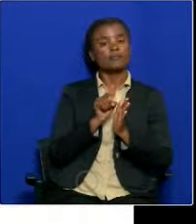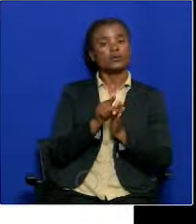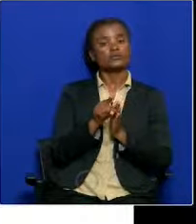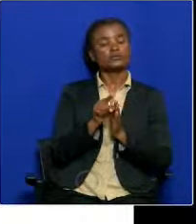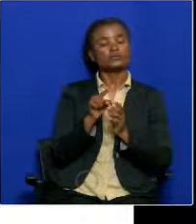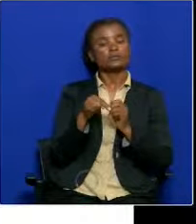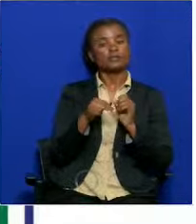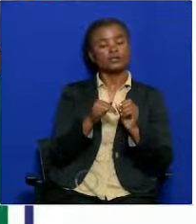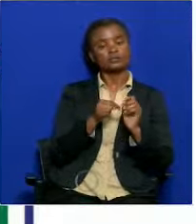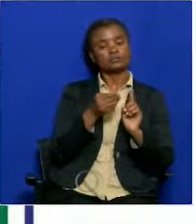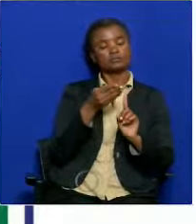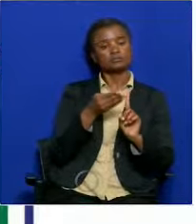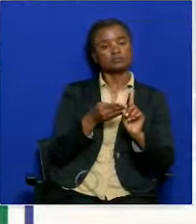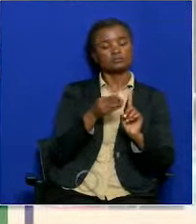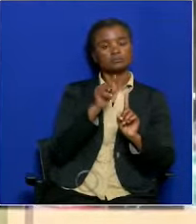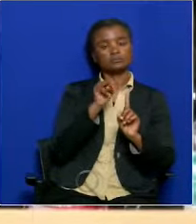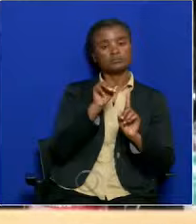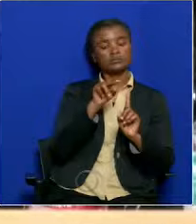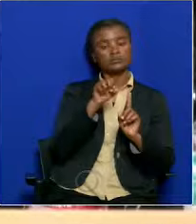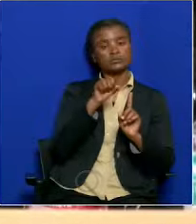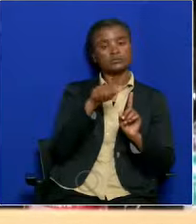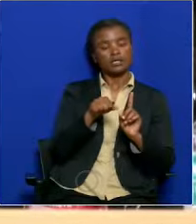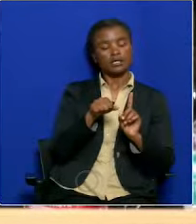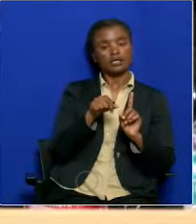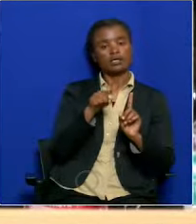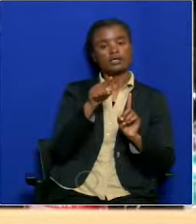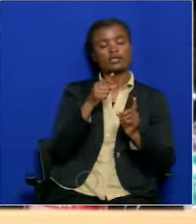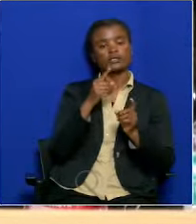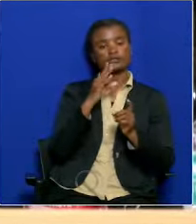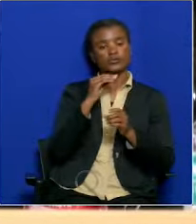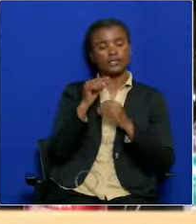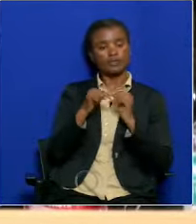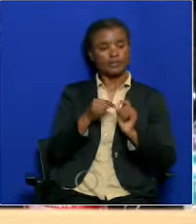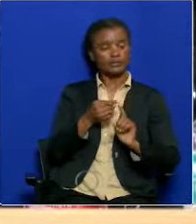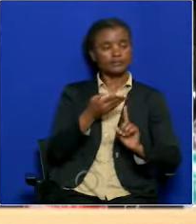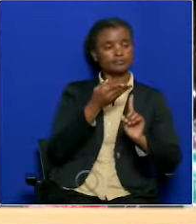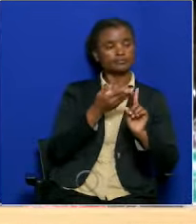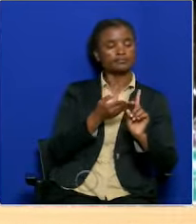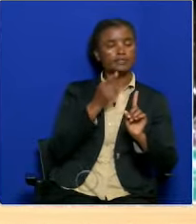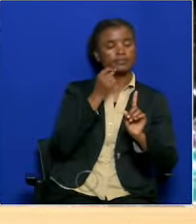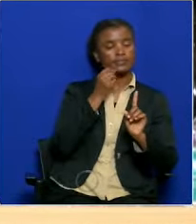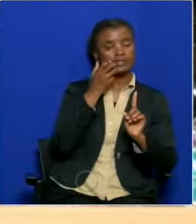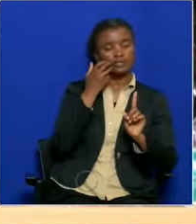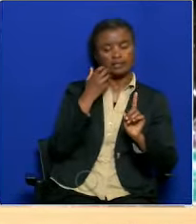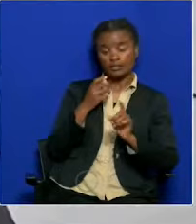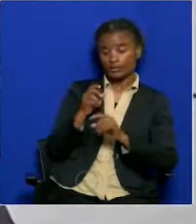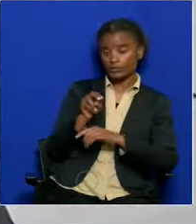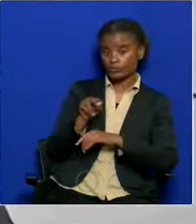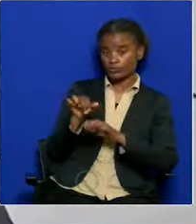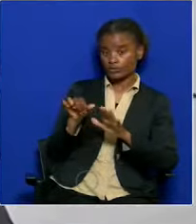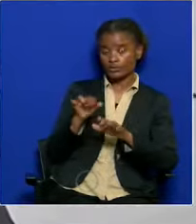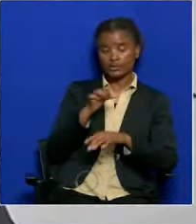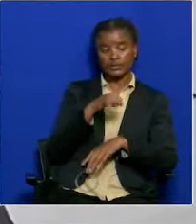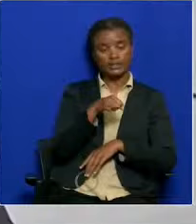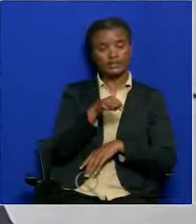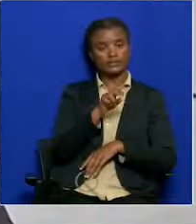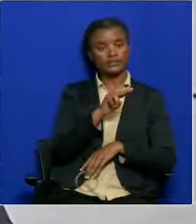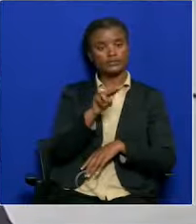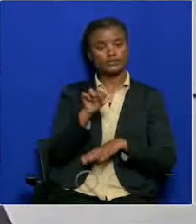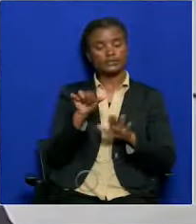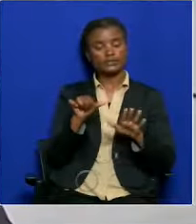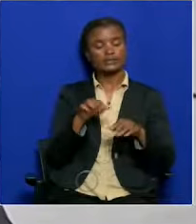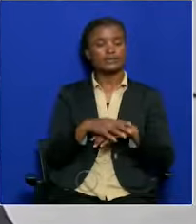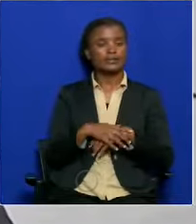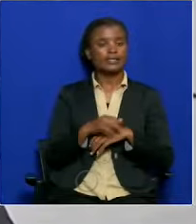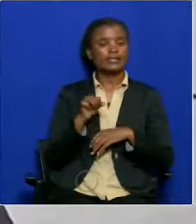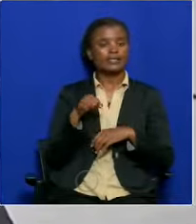Matlala and making a number of allegations. 226. 226, yes. So that's the actual